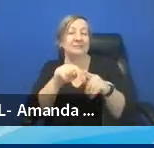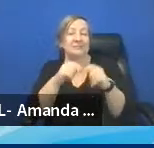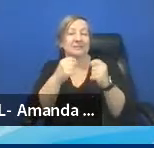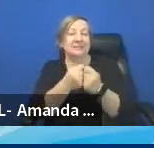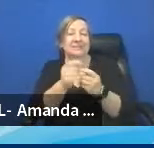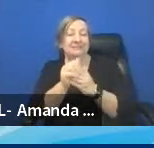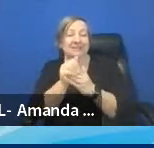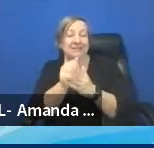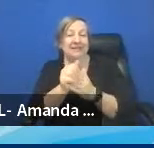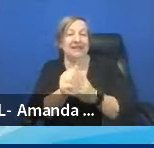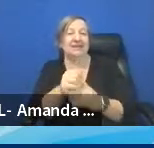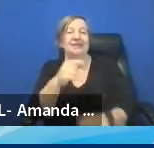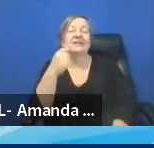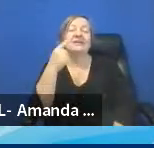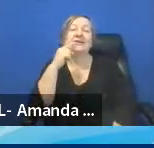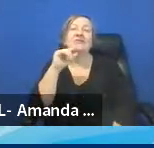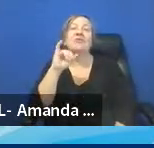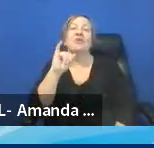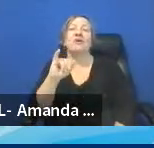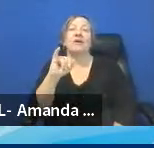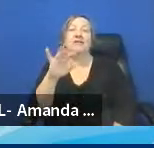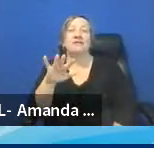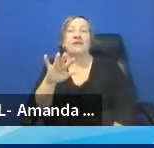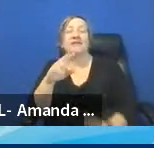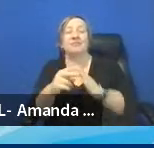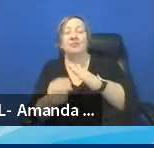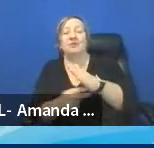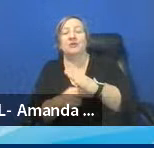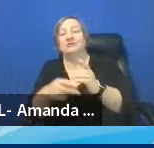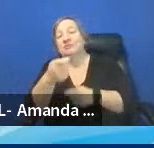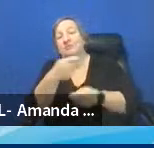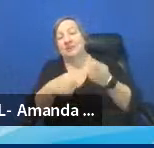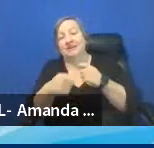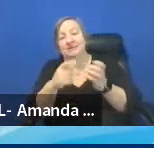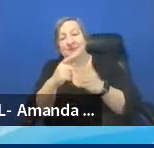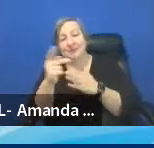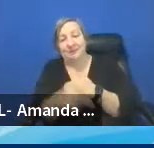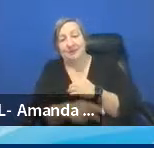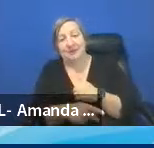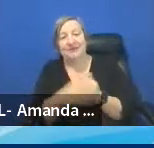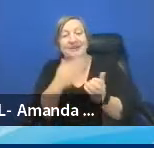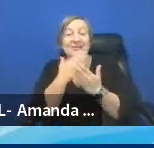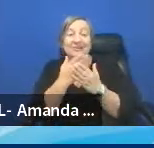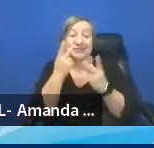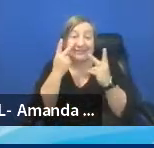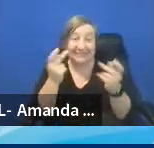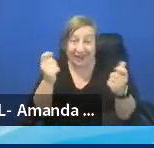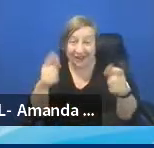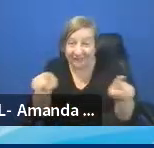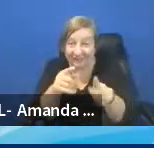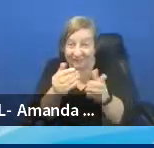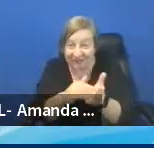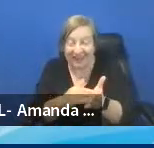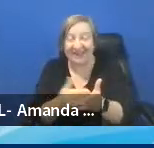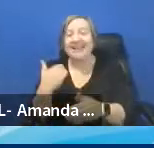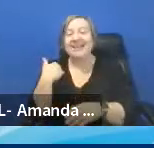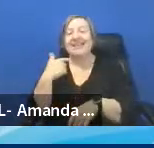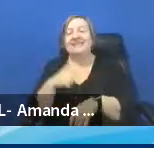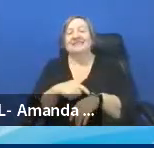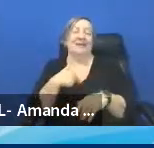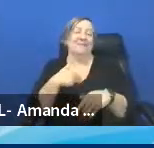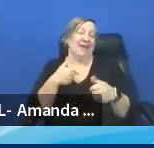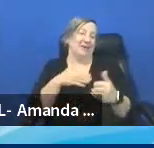lead for the Interstate Bridge Replacement Program. It's good to see you all again. I know the last time I was in front of